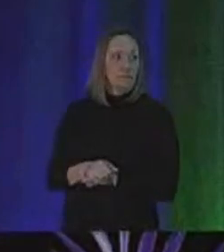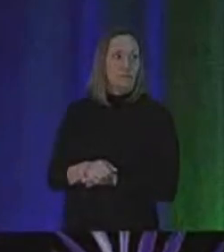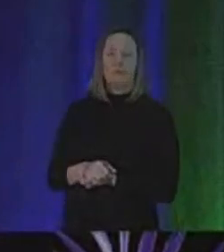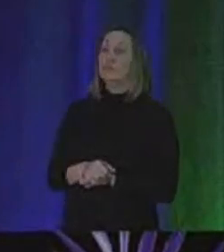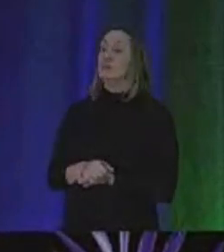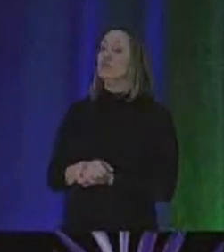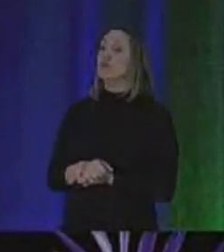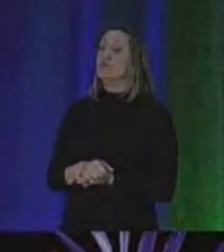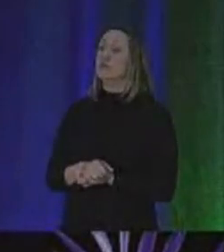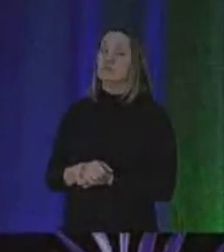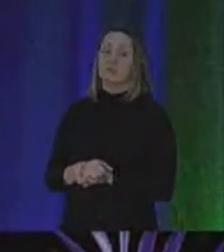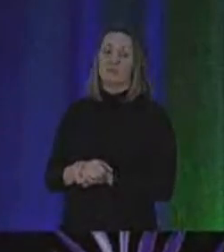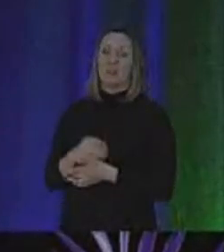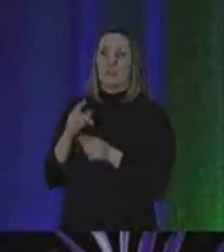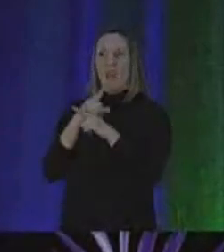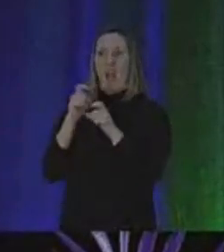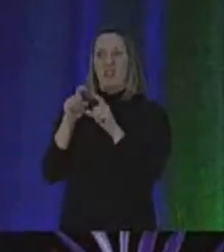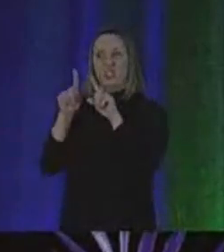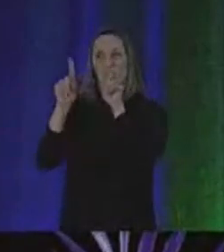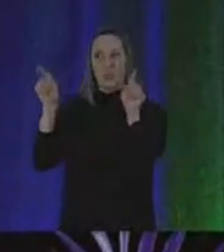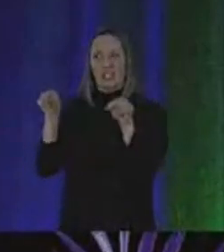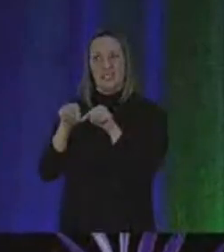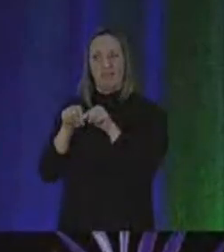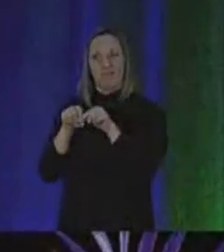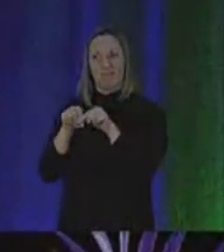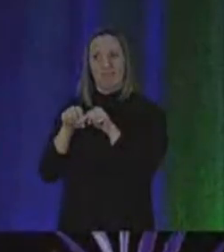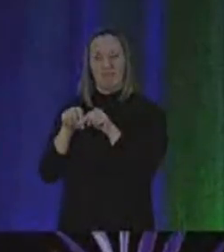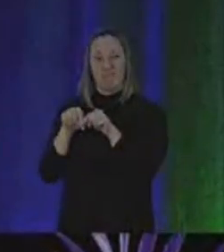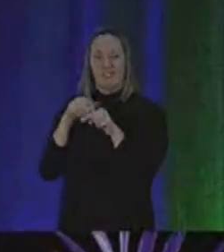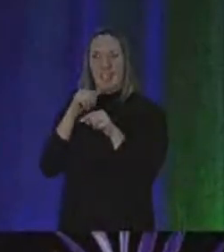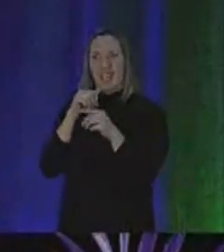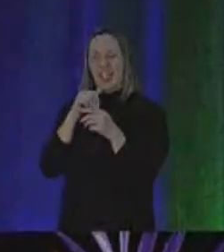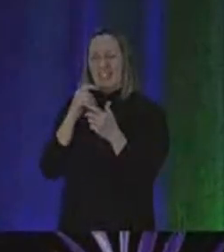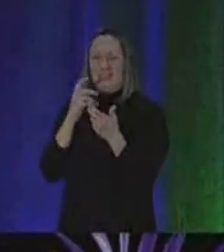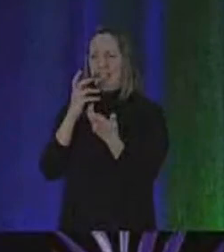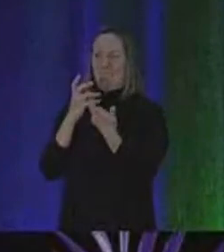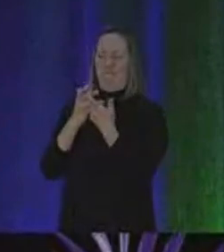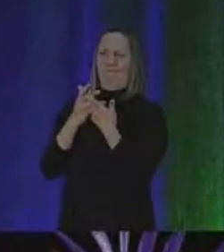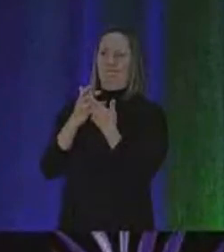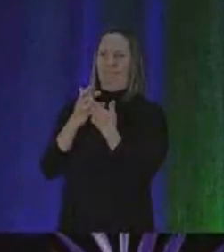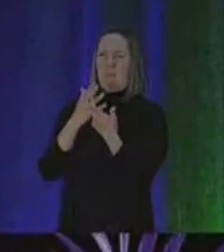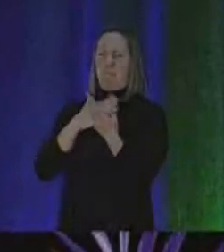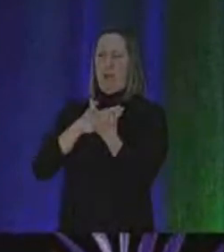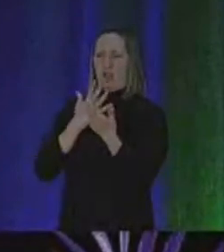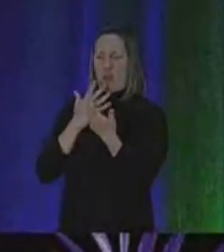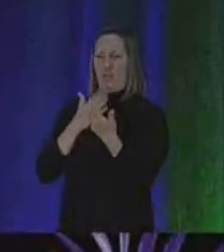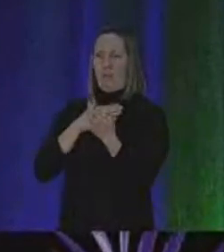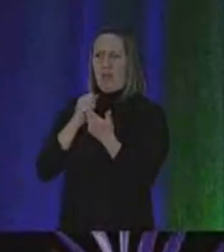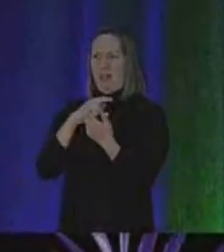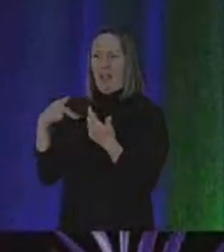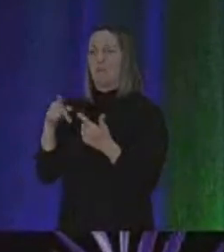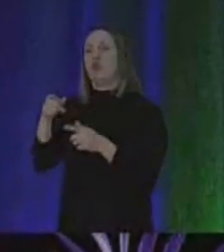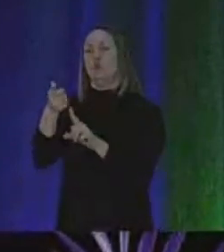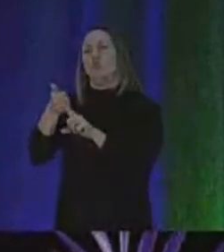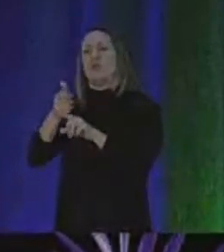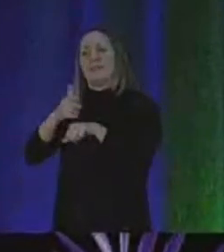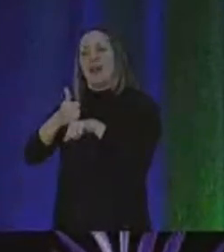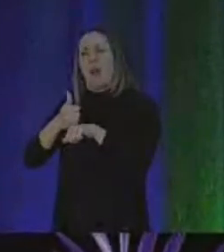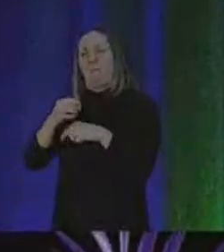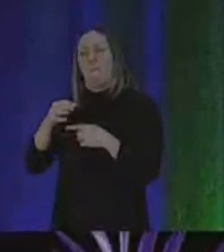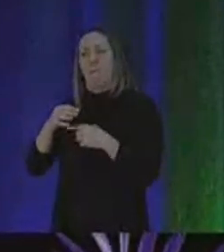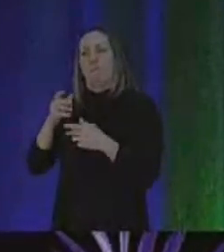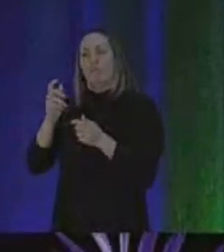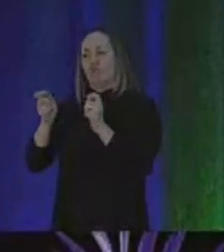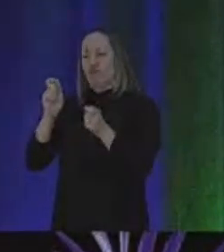We get this big ugly screen, right? It's not conforming to the colors of my application. You can, of course, theme it and do all that customization yourself. You can get